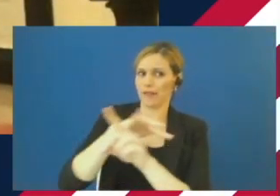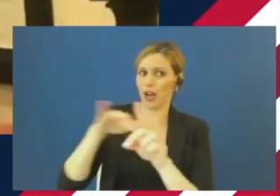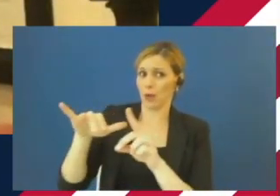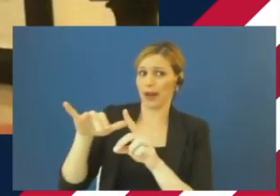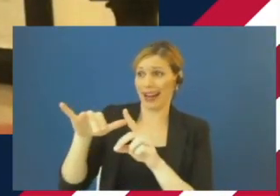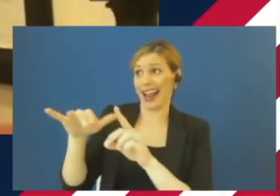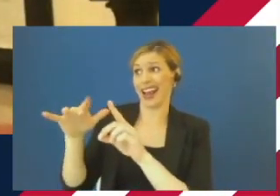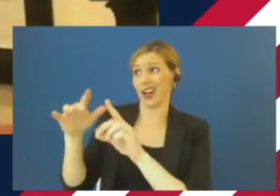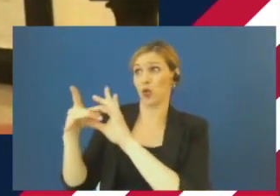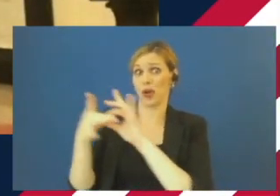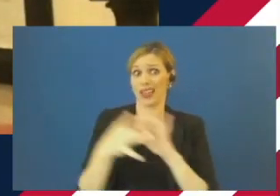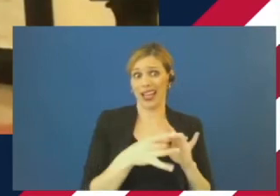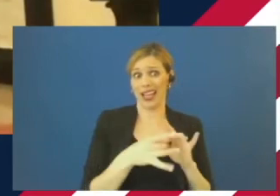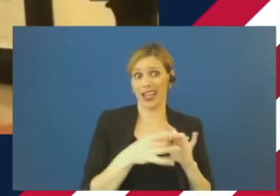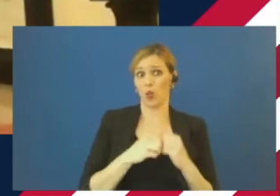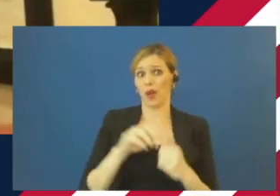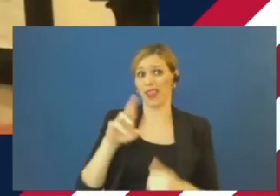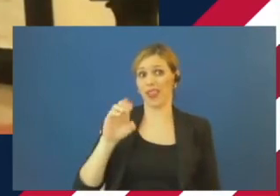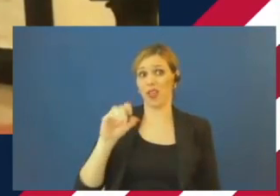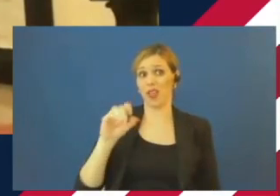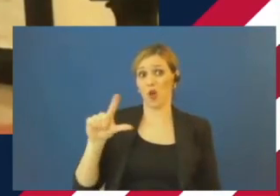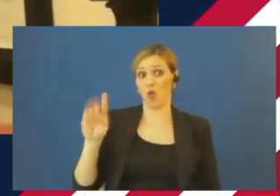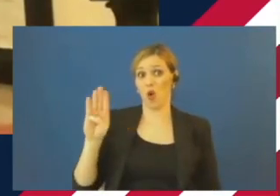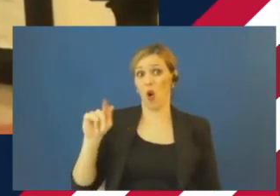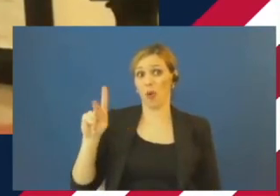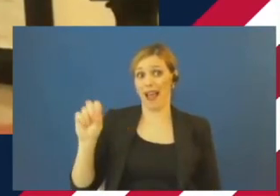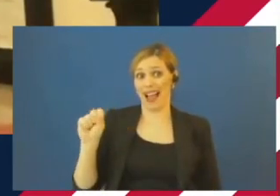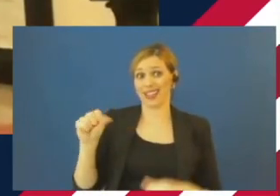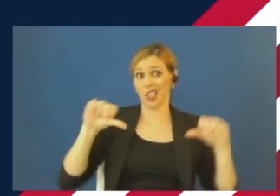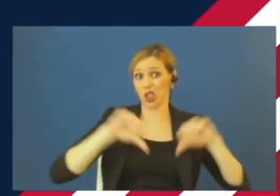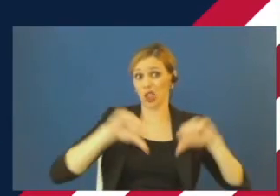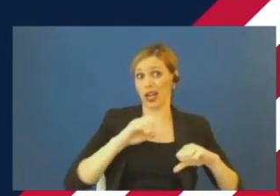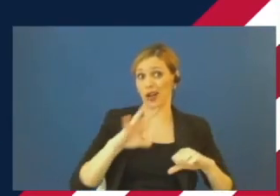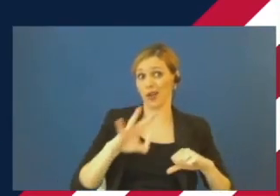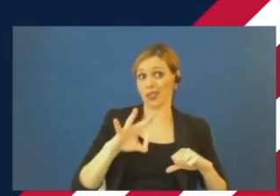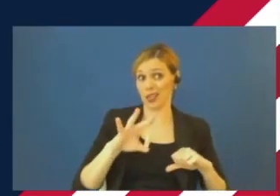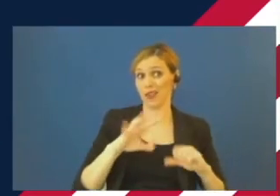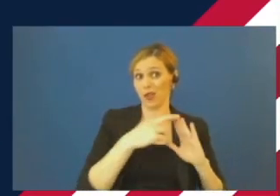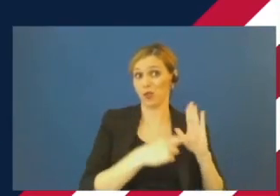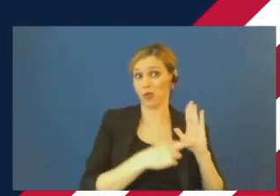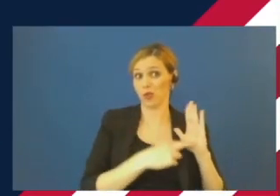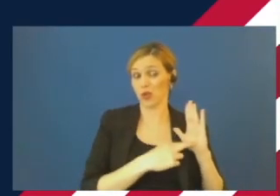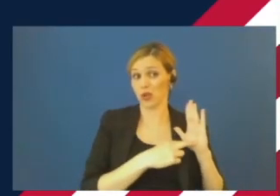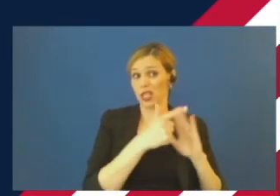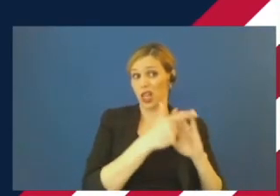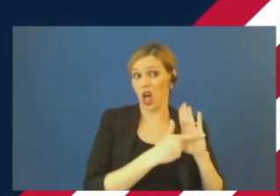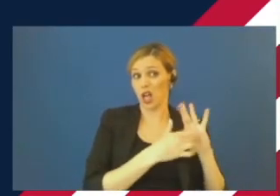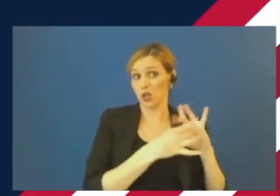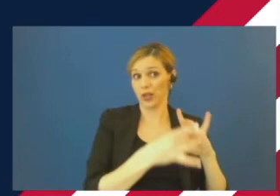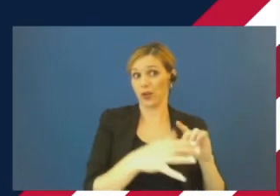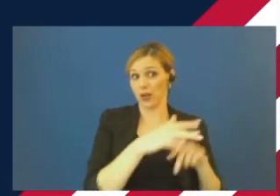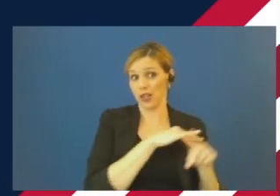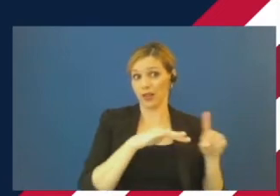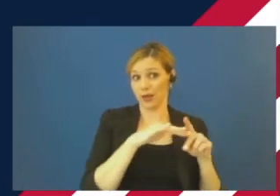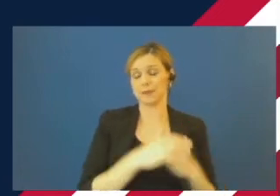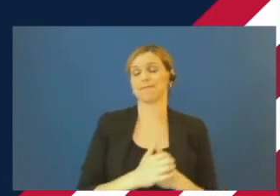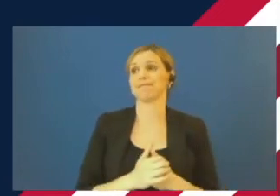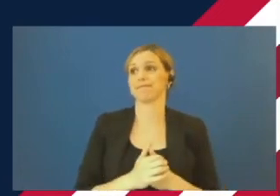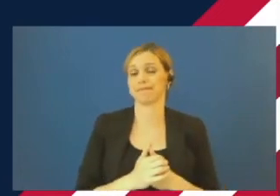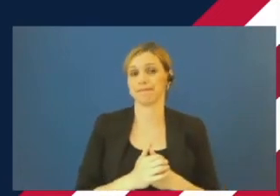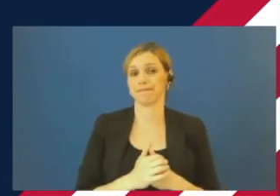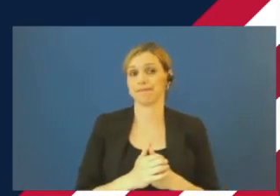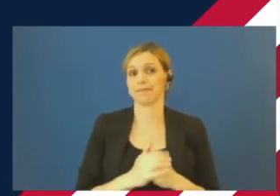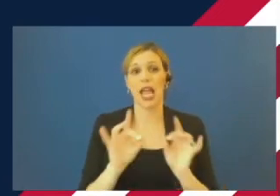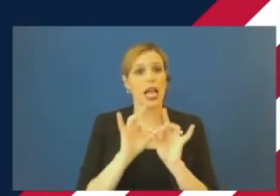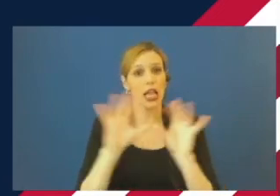previous administration. What's on that memo? Well, clearly we need to start from the top, which is getting back in the Paris